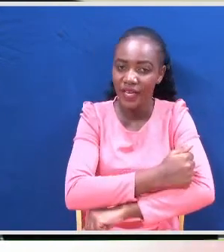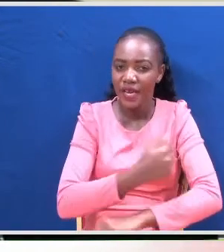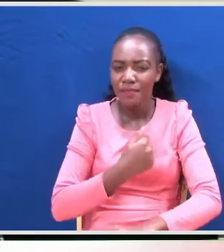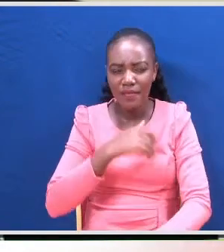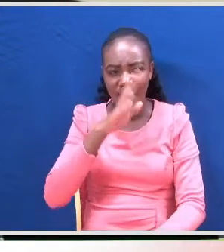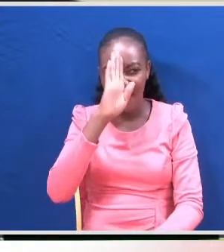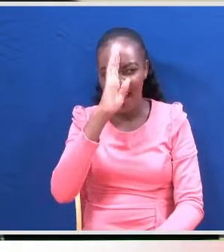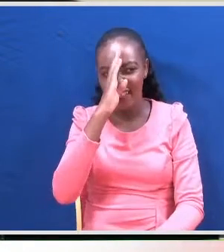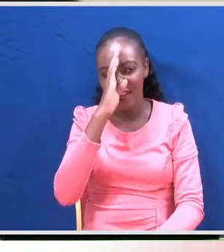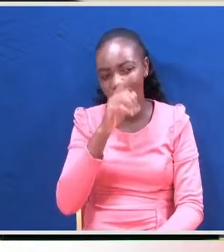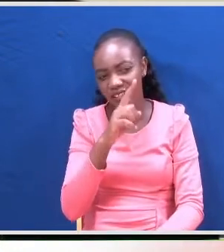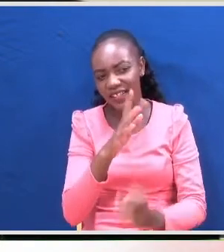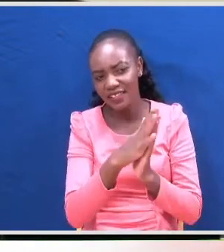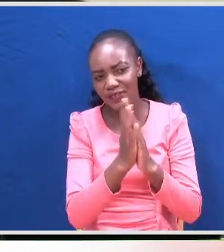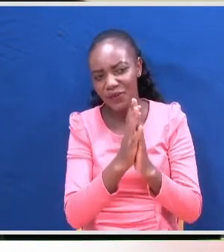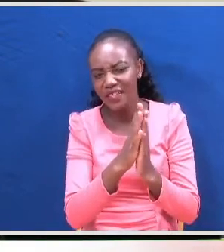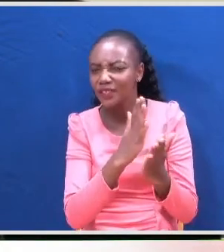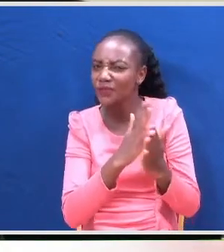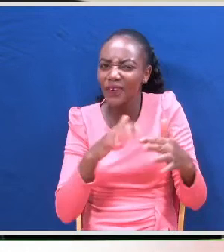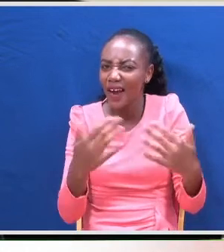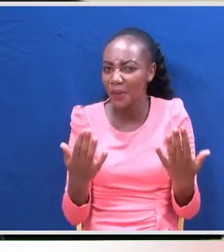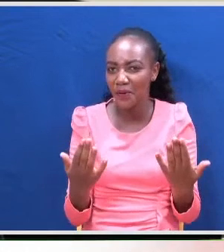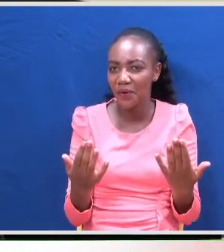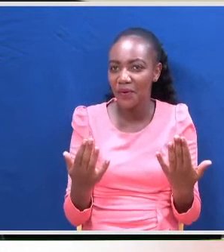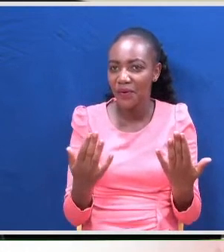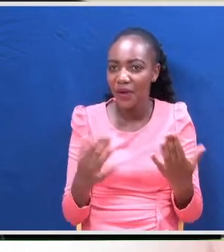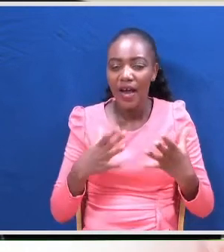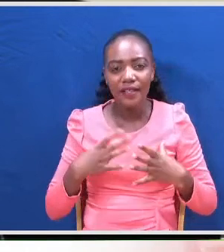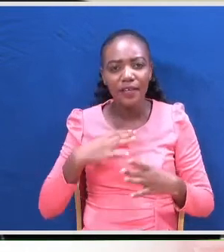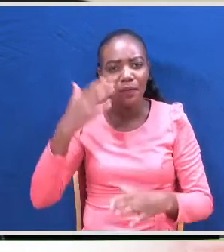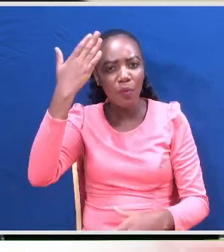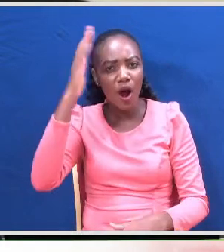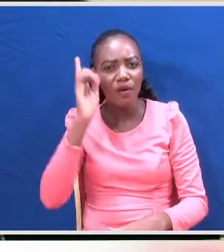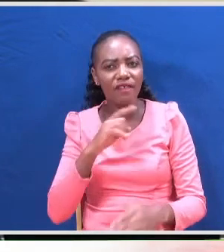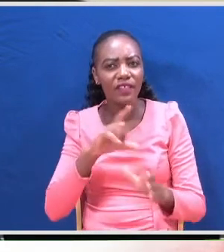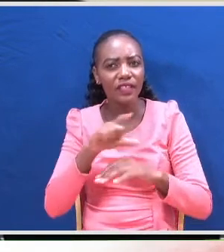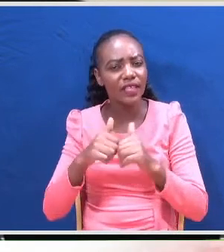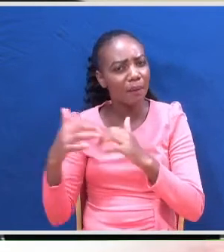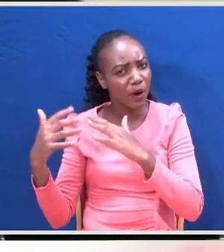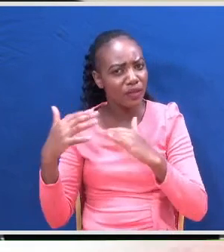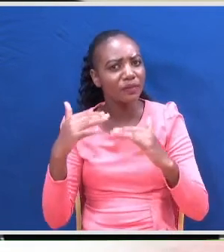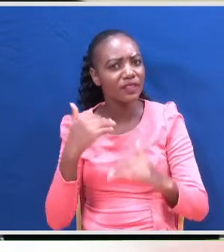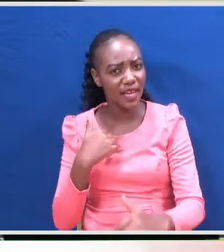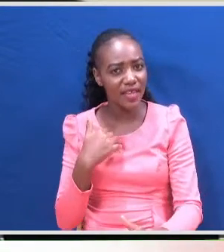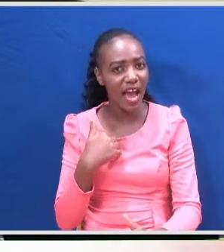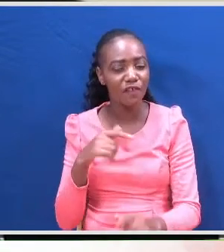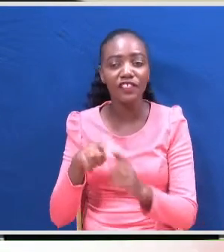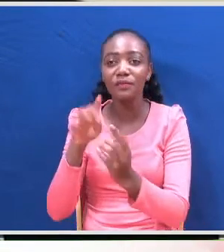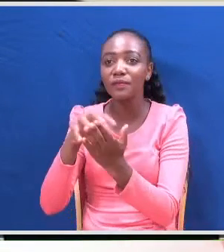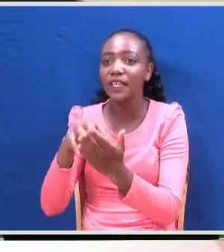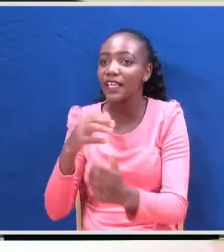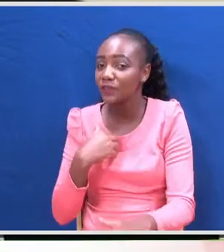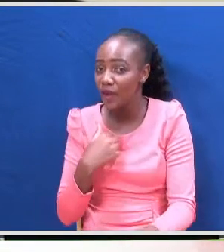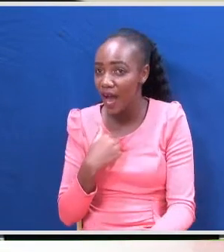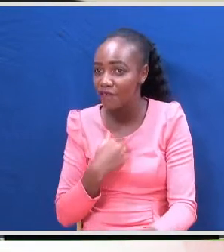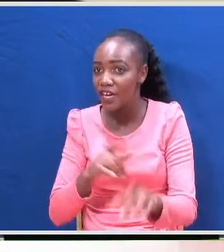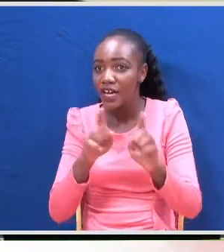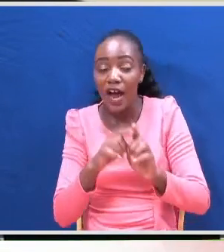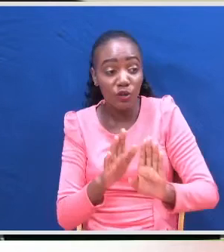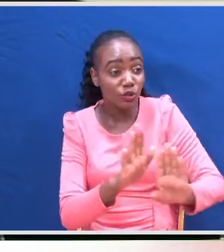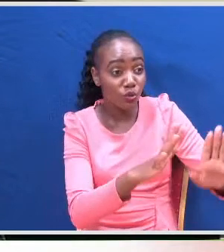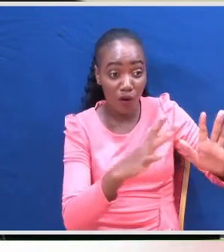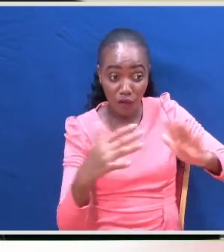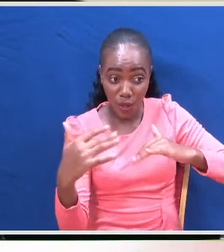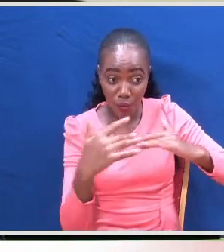how genuine they are. The respondents were aware of the pending dispute. To avoid confrontation with the school's